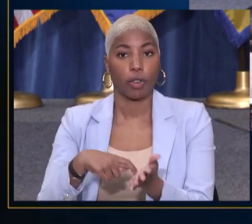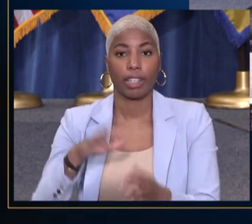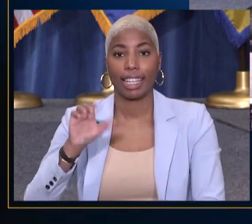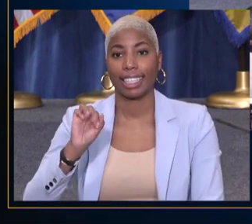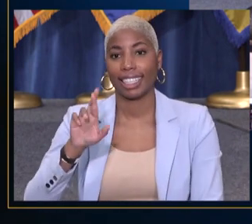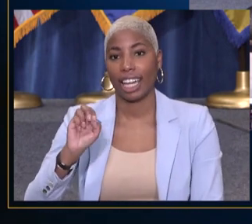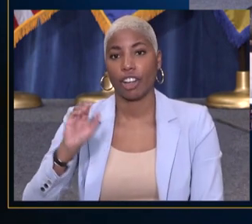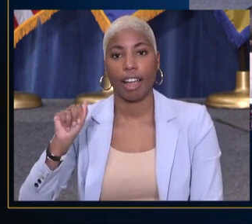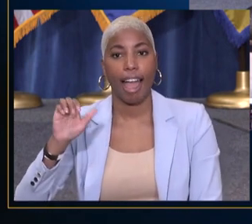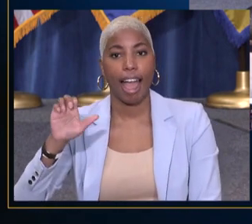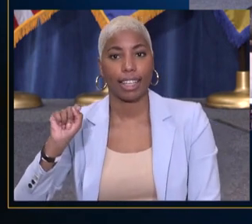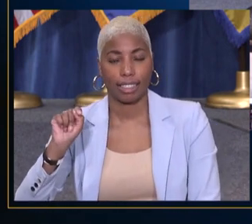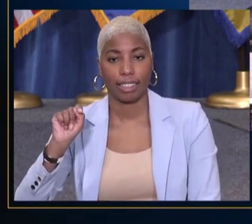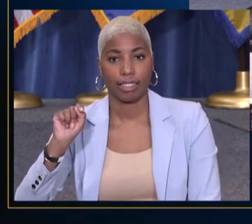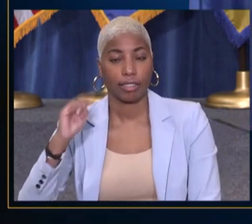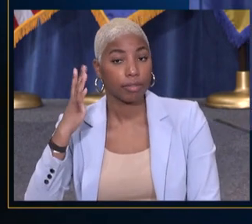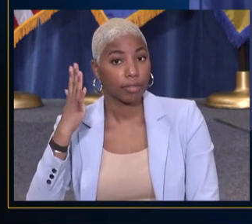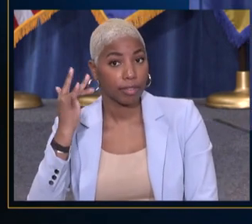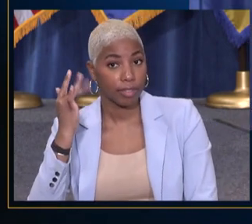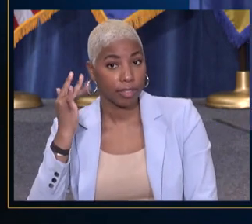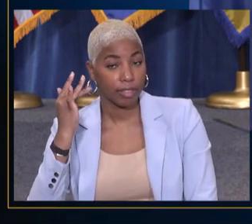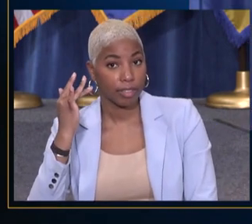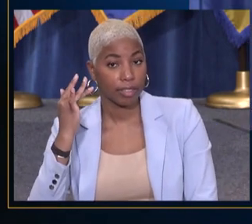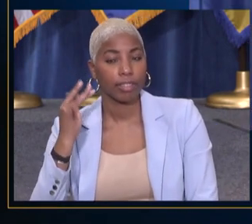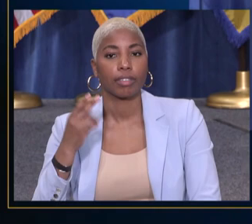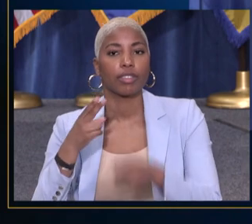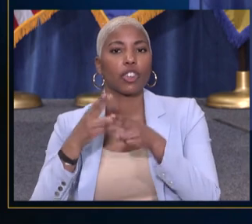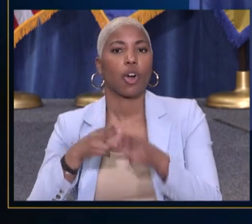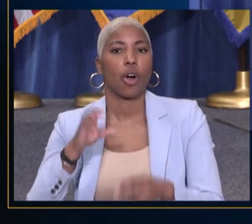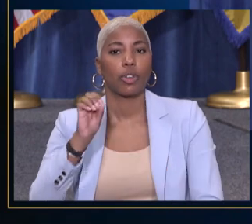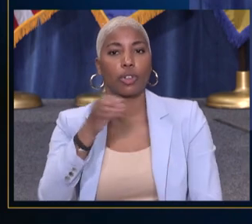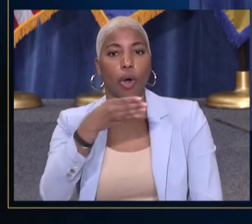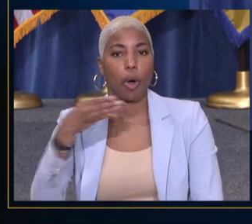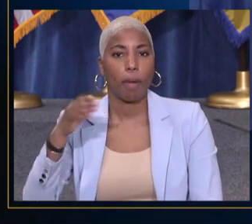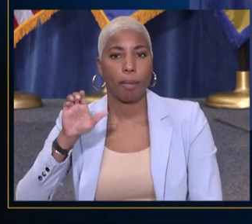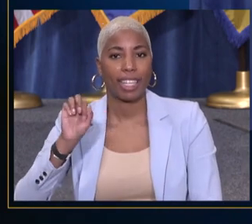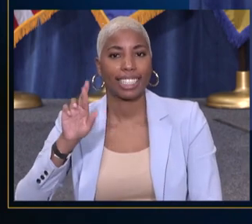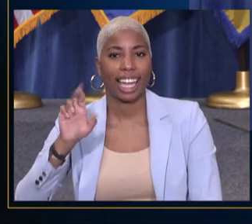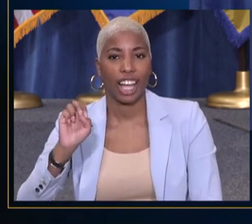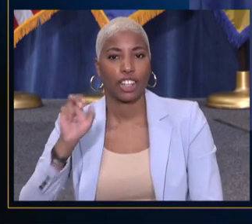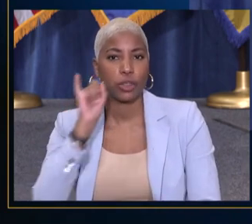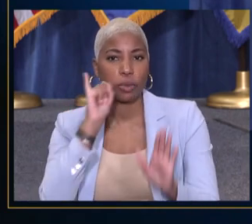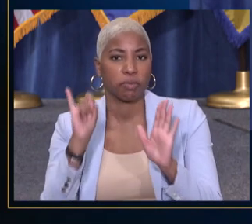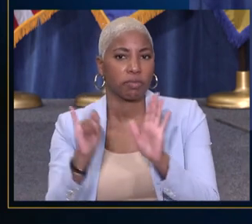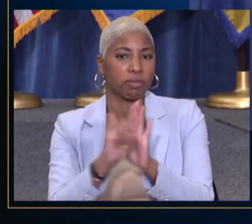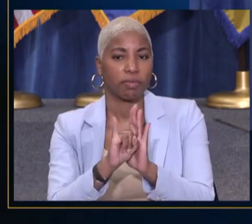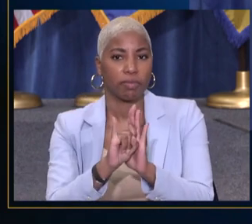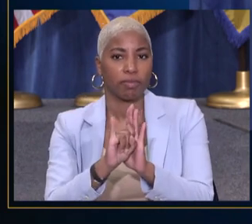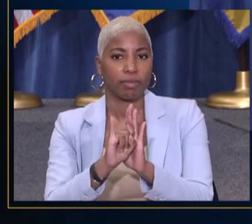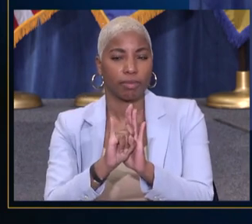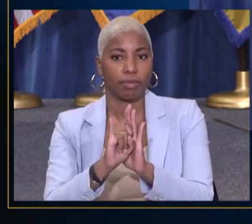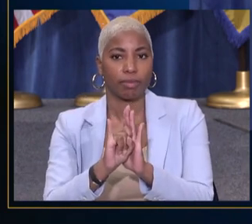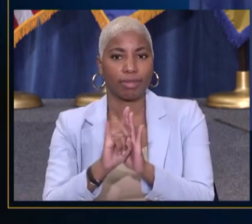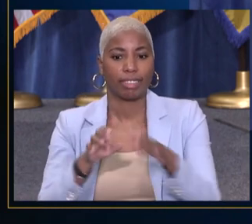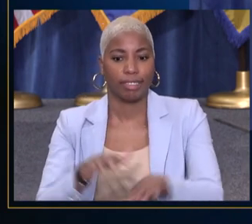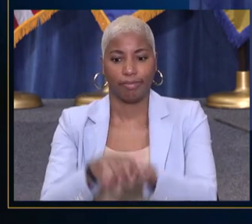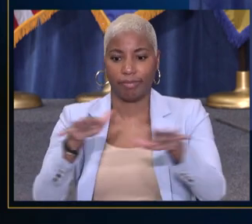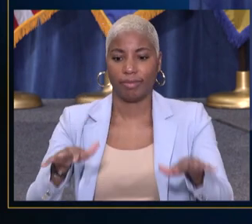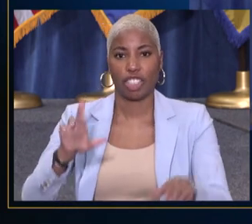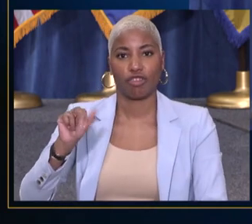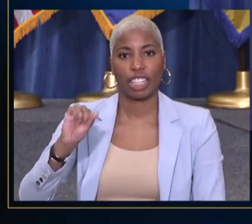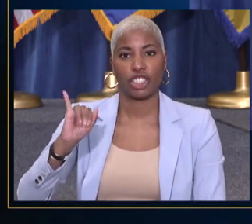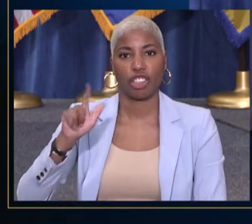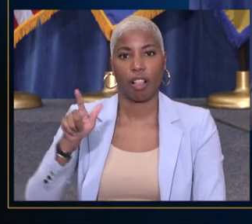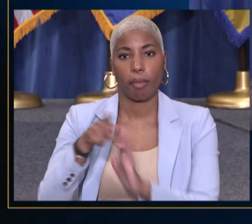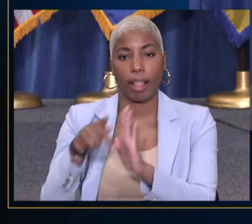the Affordable Care Act because they named it Obamacare to create a racialized policy out of it. So